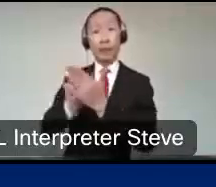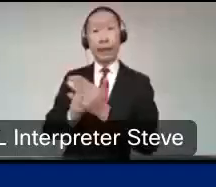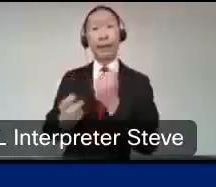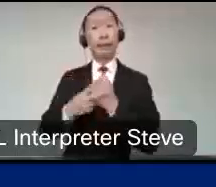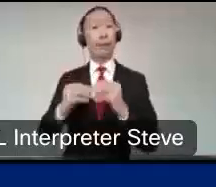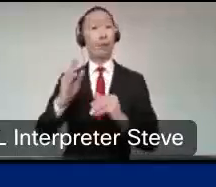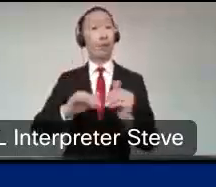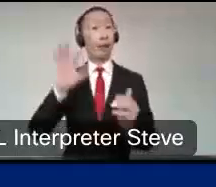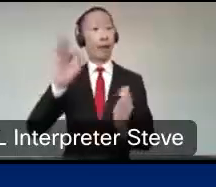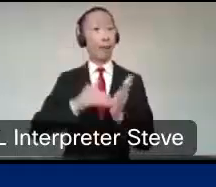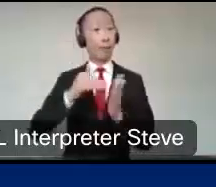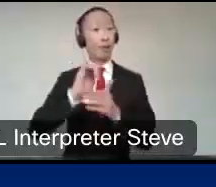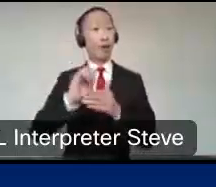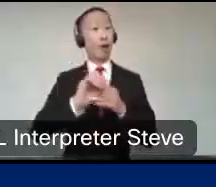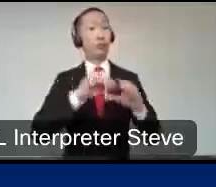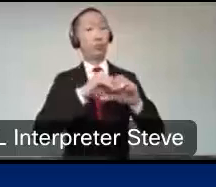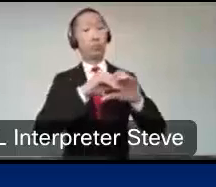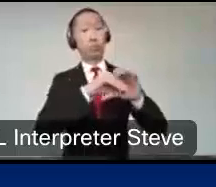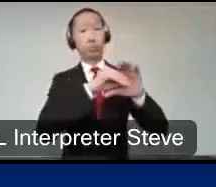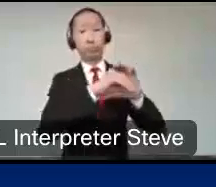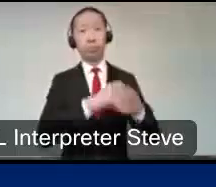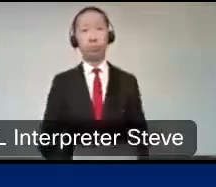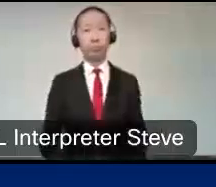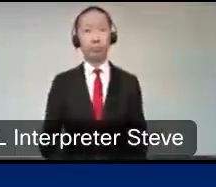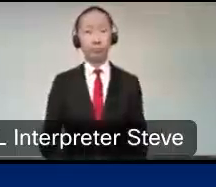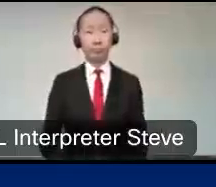in assets. Next slide, please.